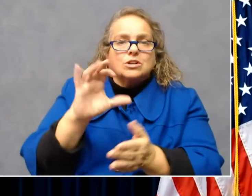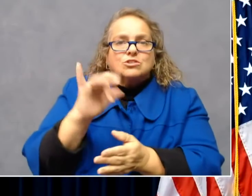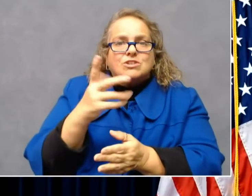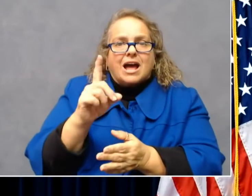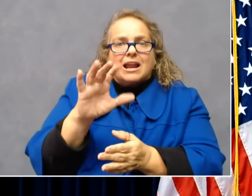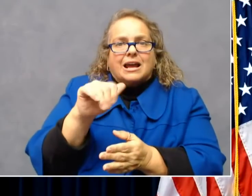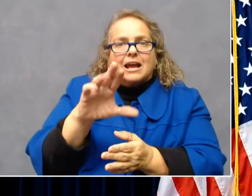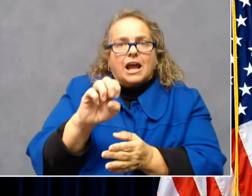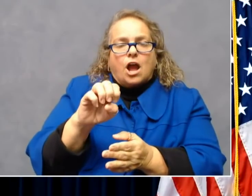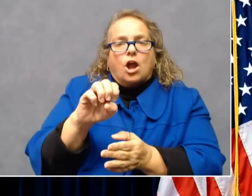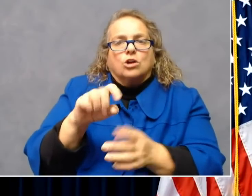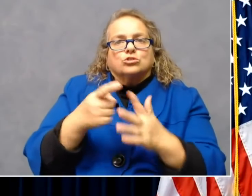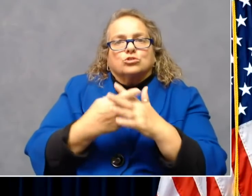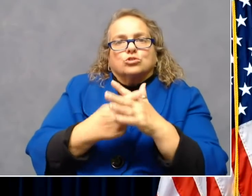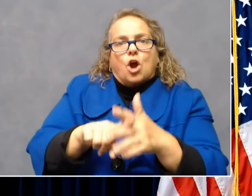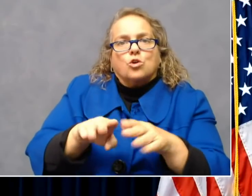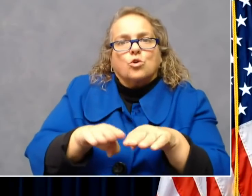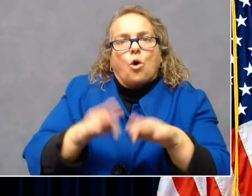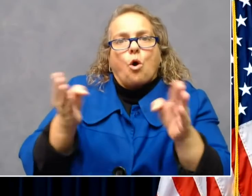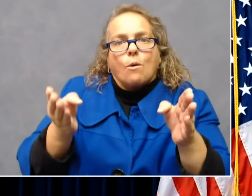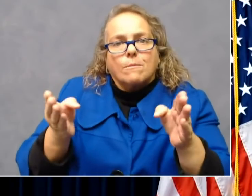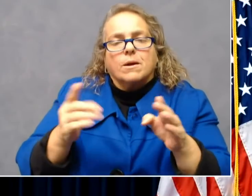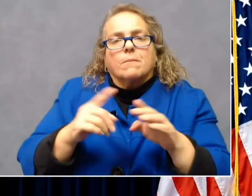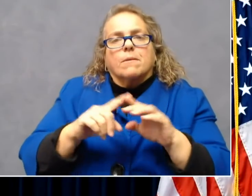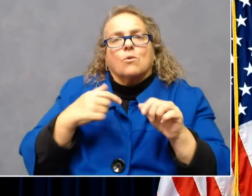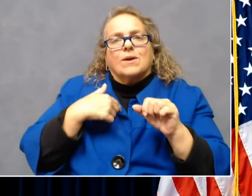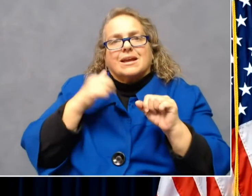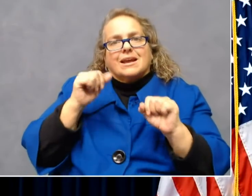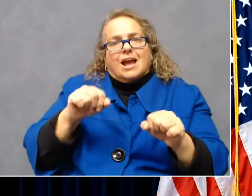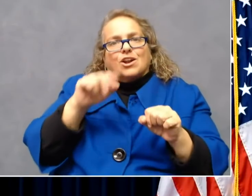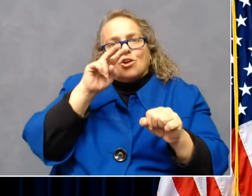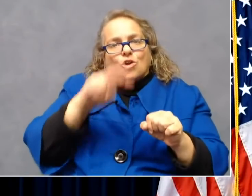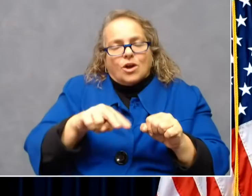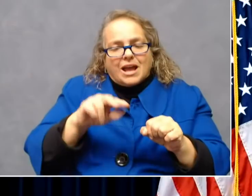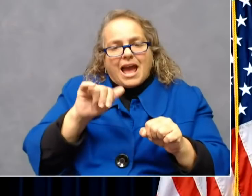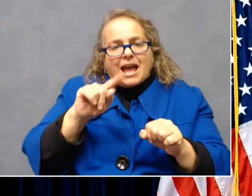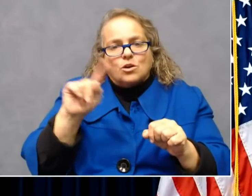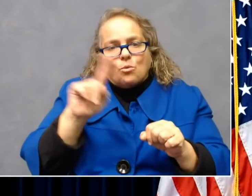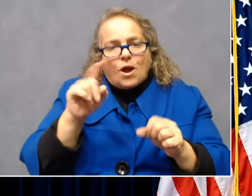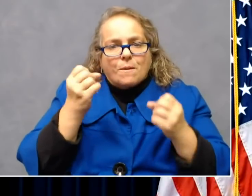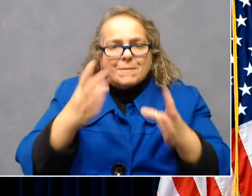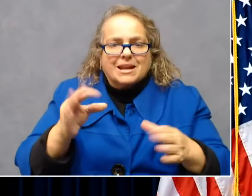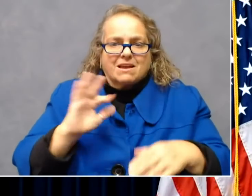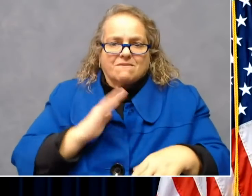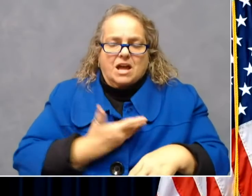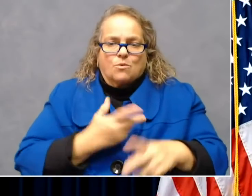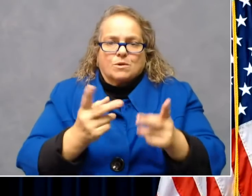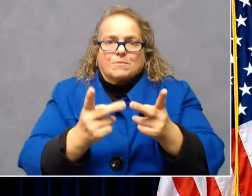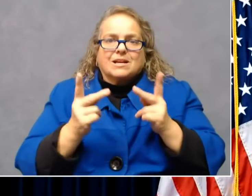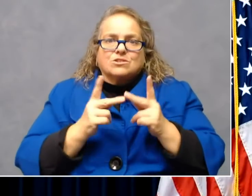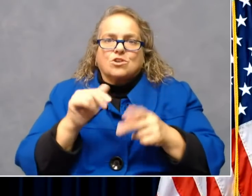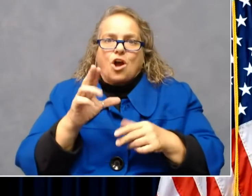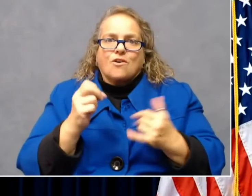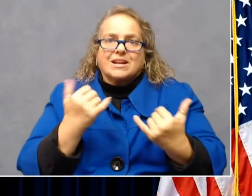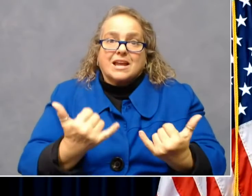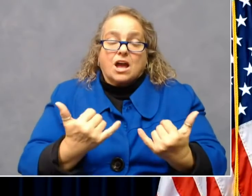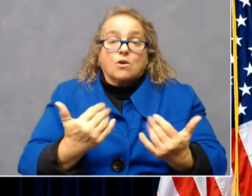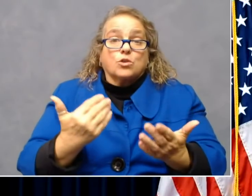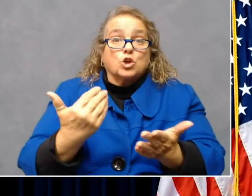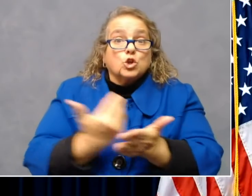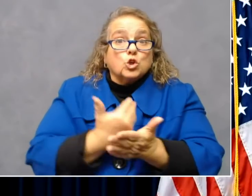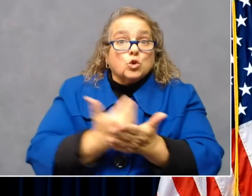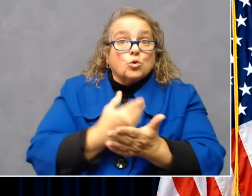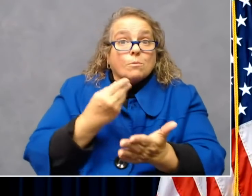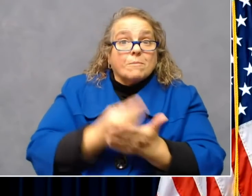relook at where many of our facilities are right now. You know, a new round of CARES Act money